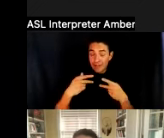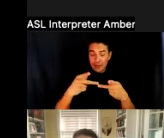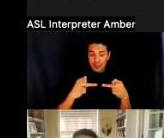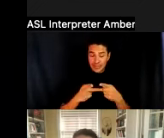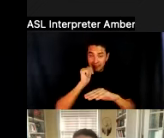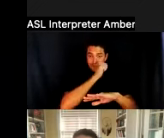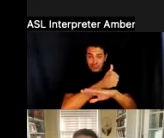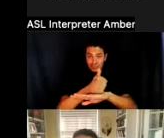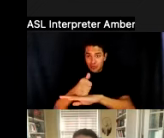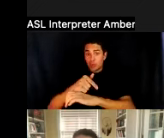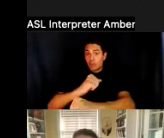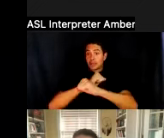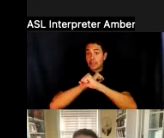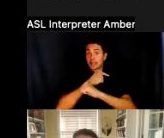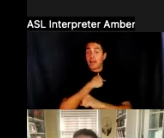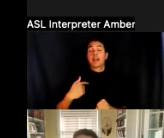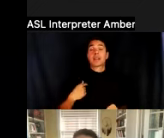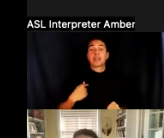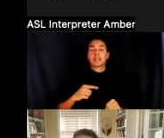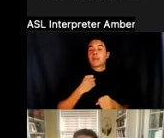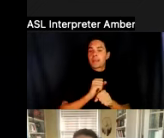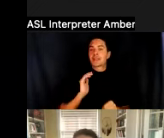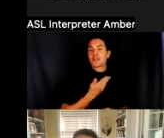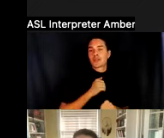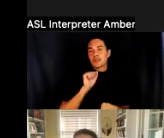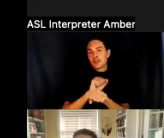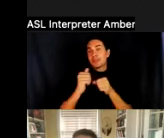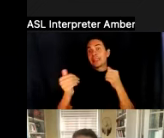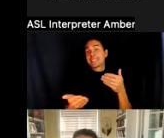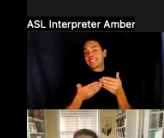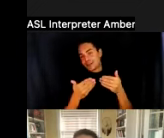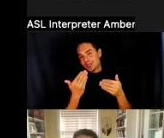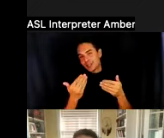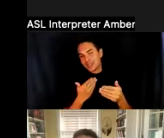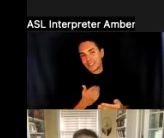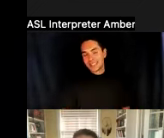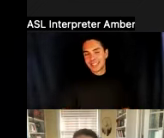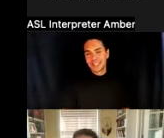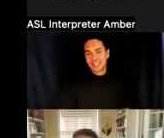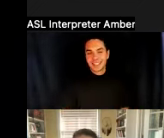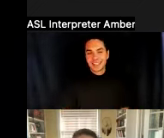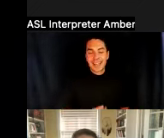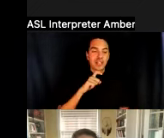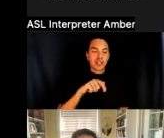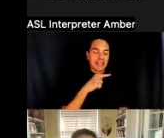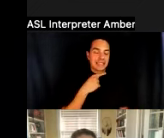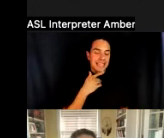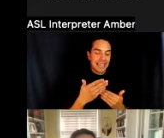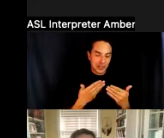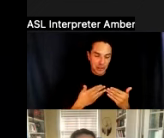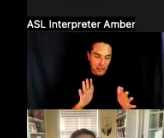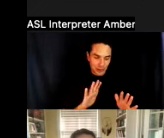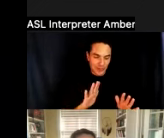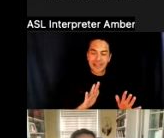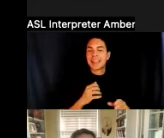to protect us, is it makes our job easier, which I shouldn't say easier. It just